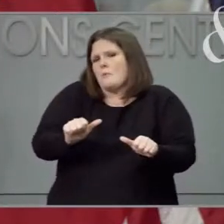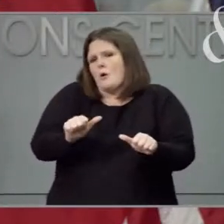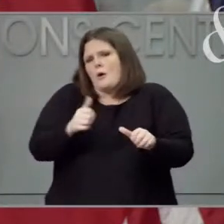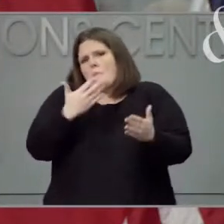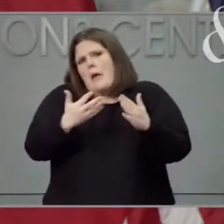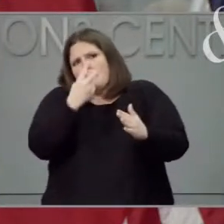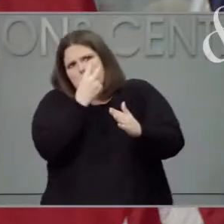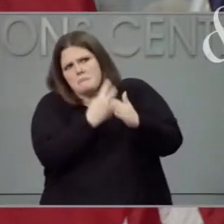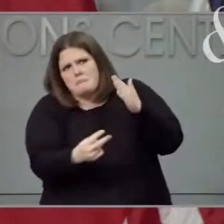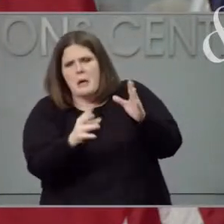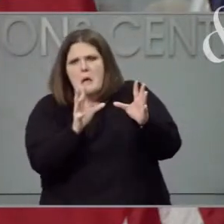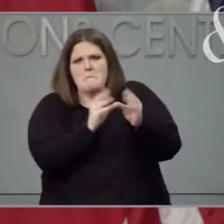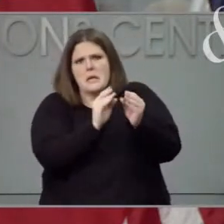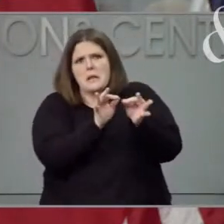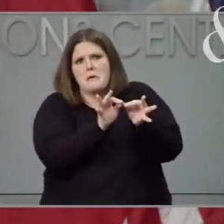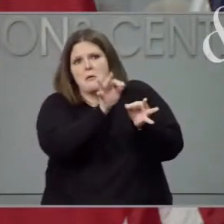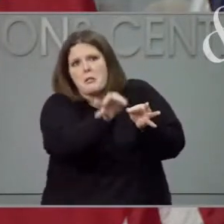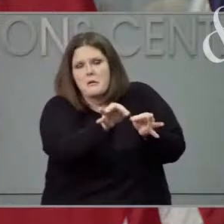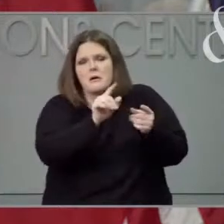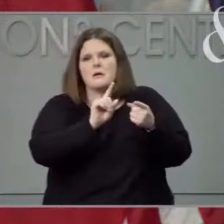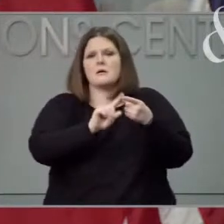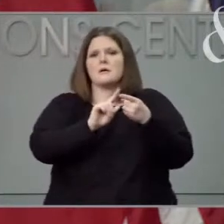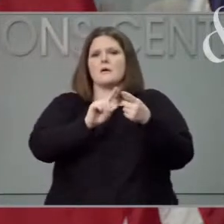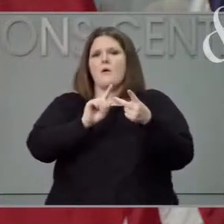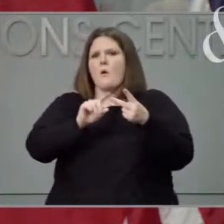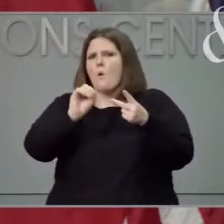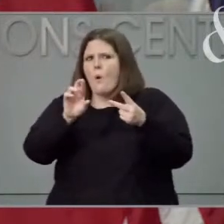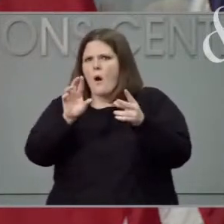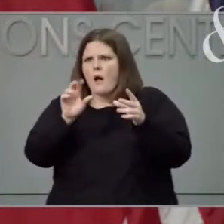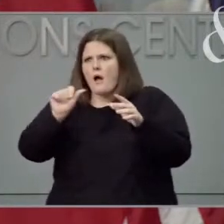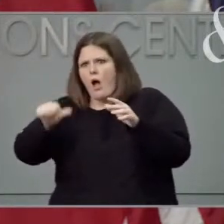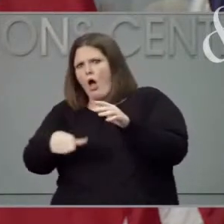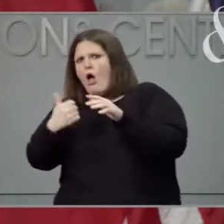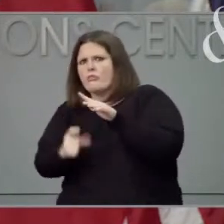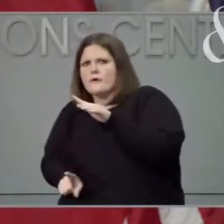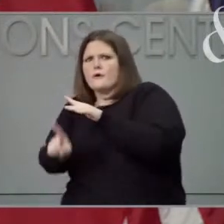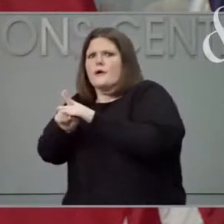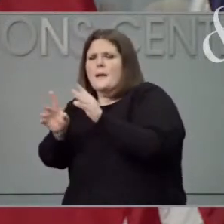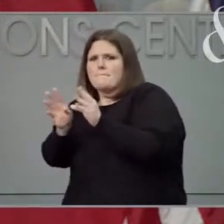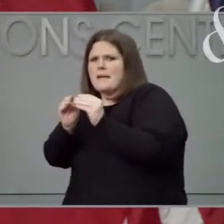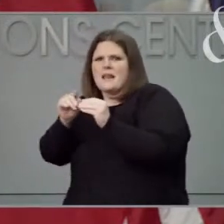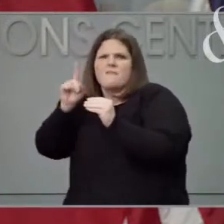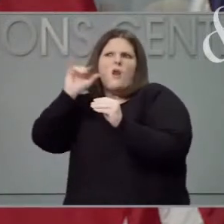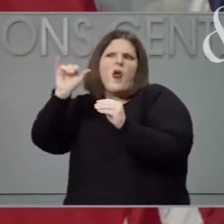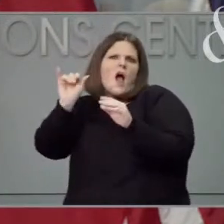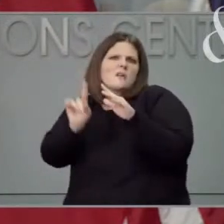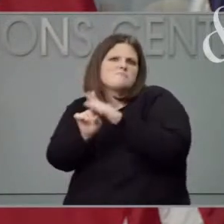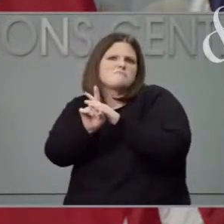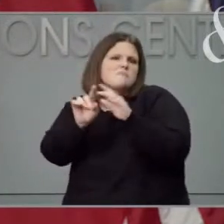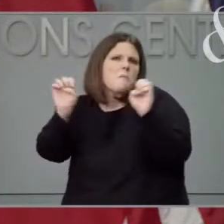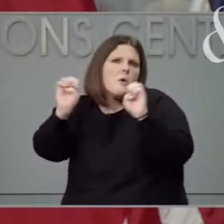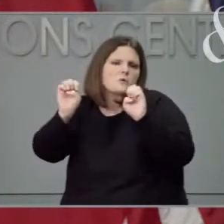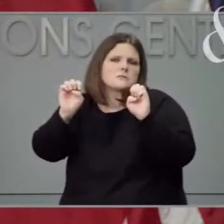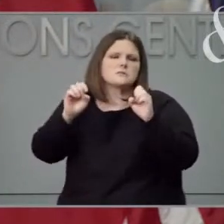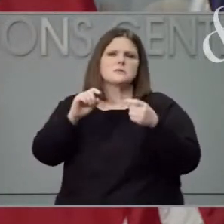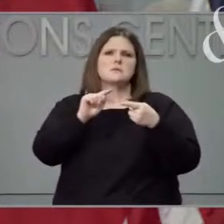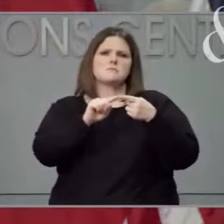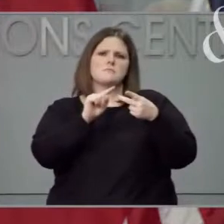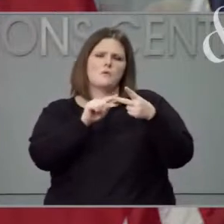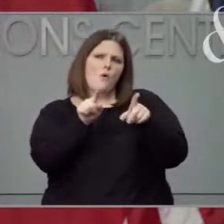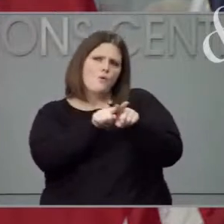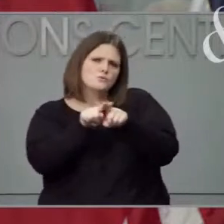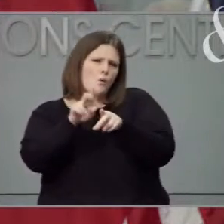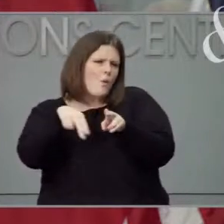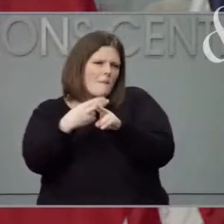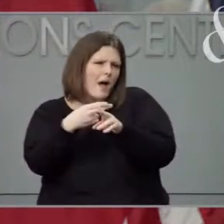shorter notice? And are you comfortable with no more absentee ballot results or numbers being published until